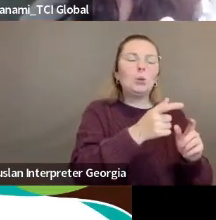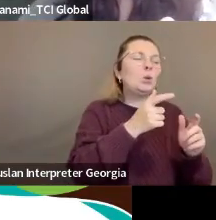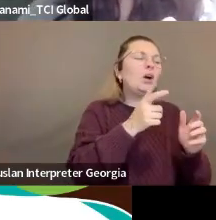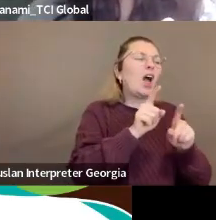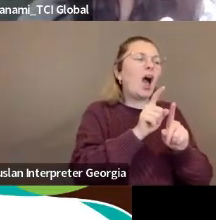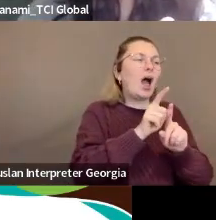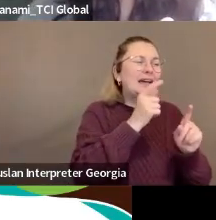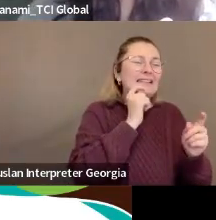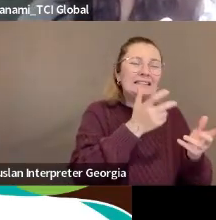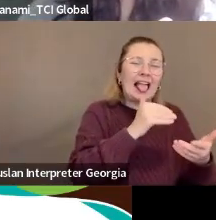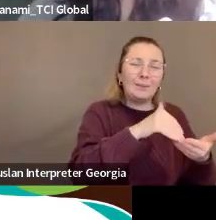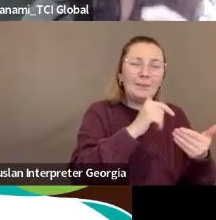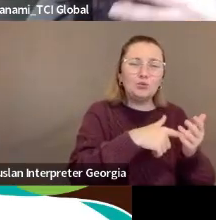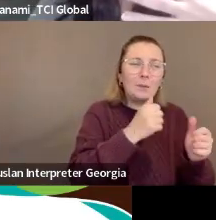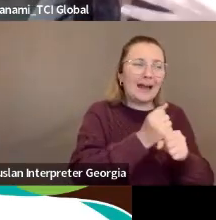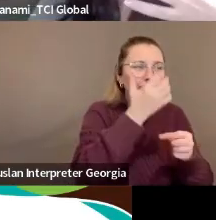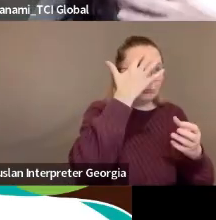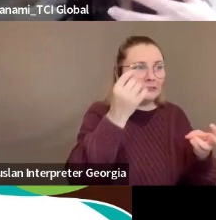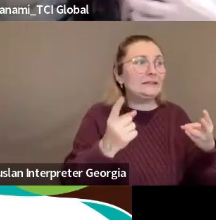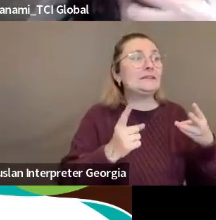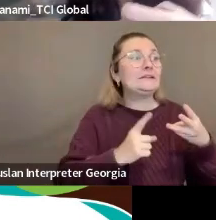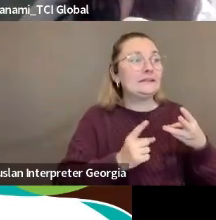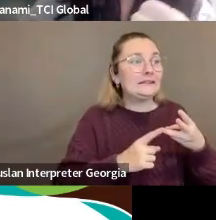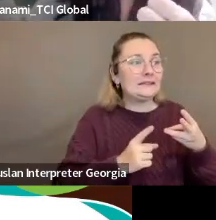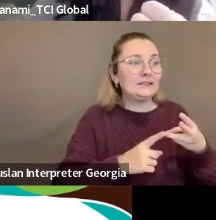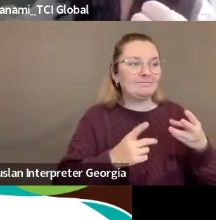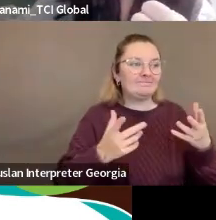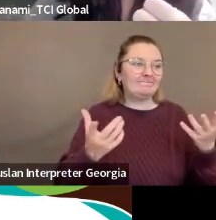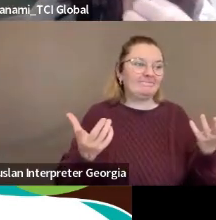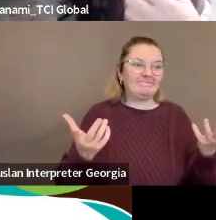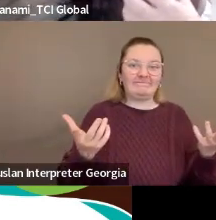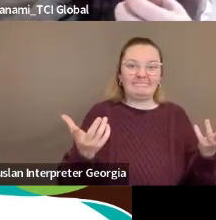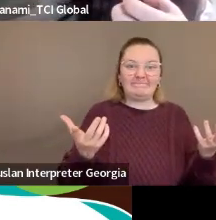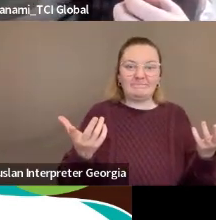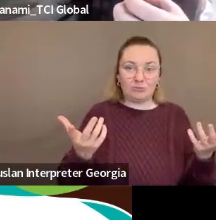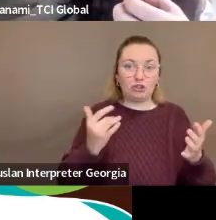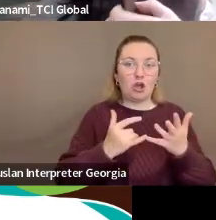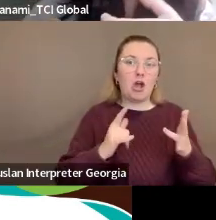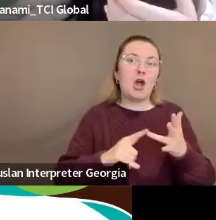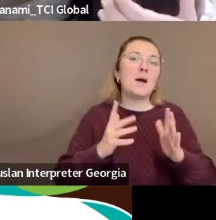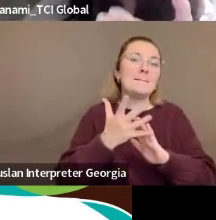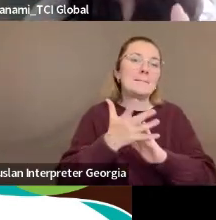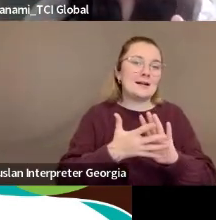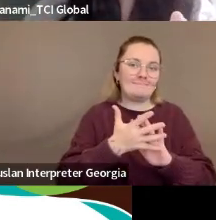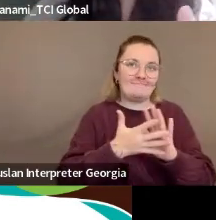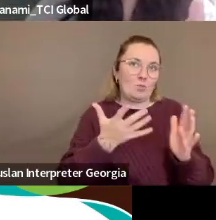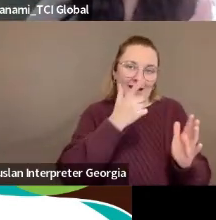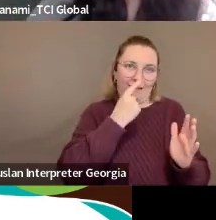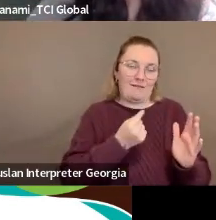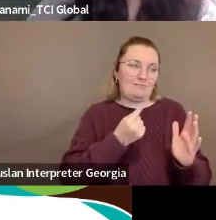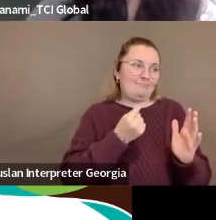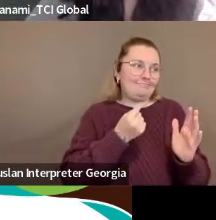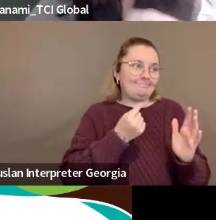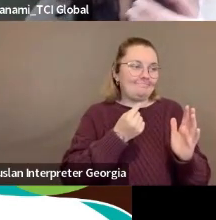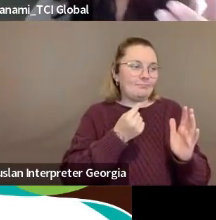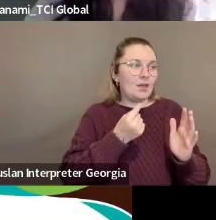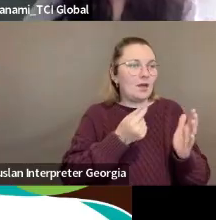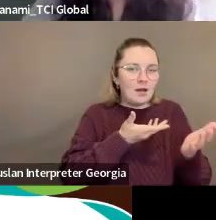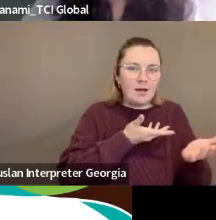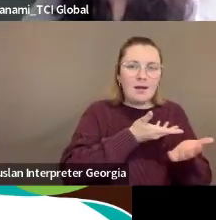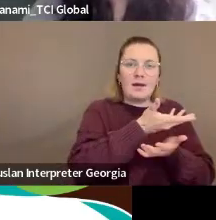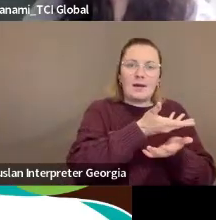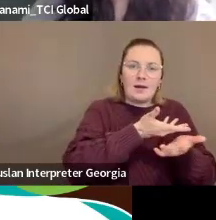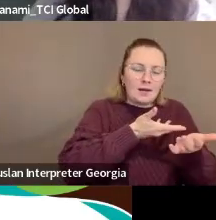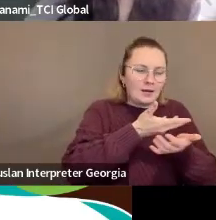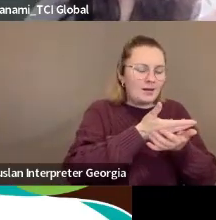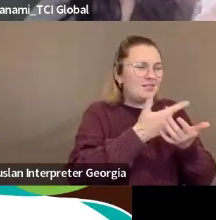understand you. So talking through these decisions to understand what the consequences could be, what the